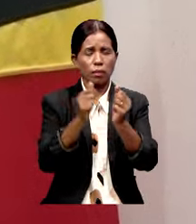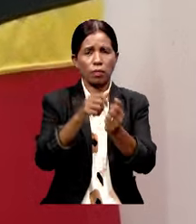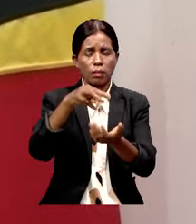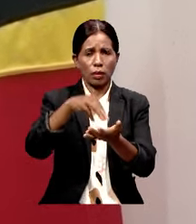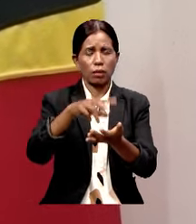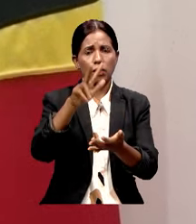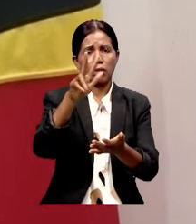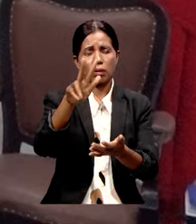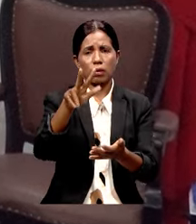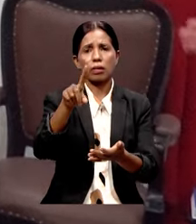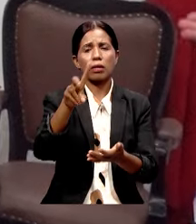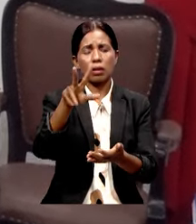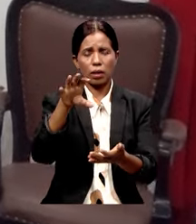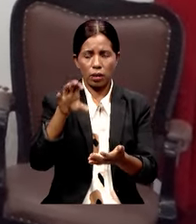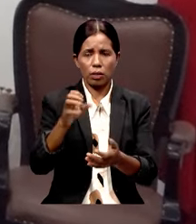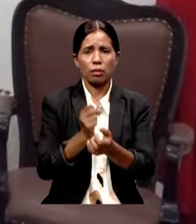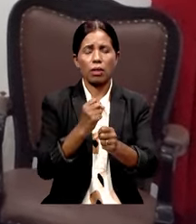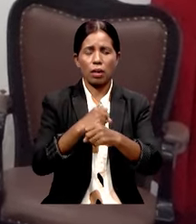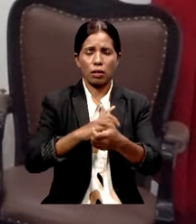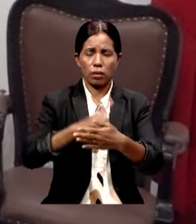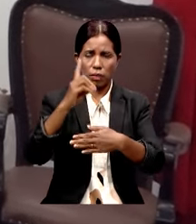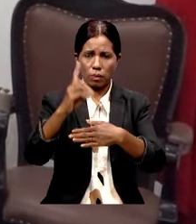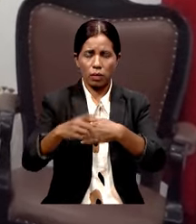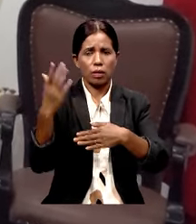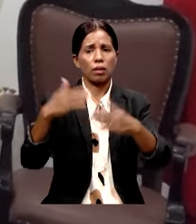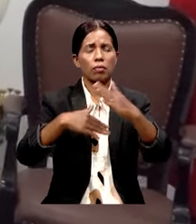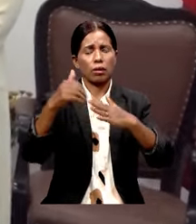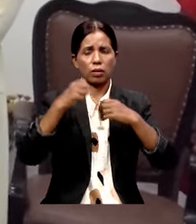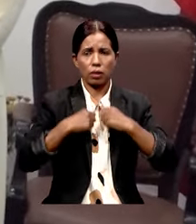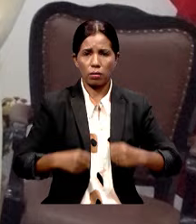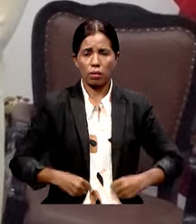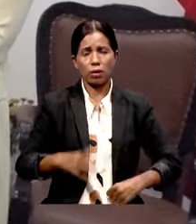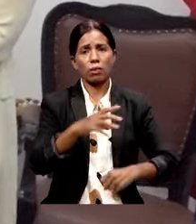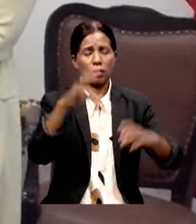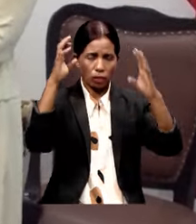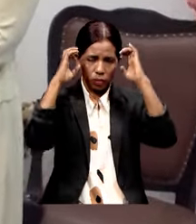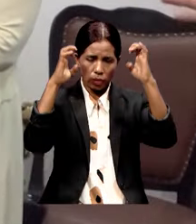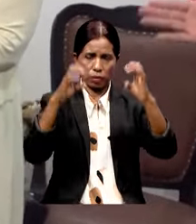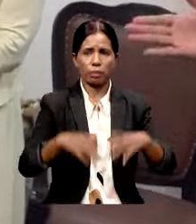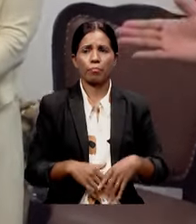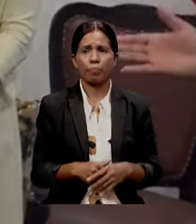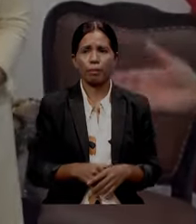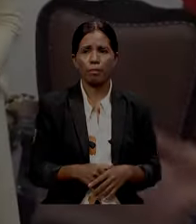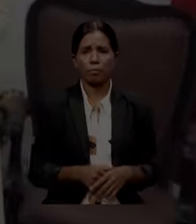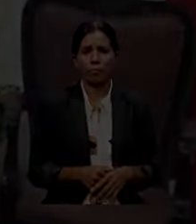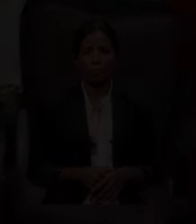tol resin o di halo desenvolvimento e a setor infraestrutura saúde no educação. Rohimadia Aderitu Simenes, GMN.